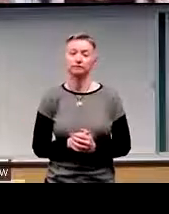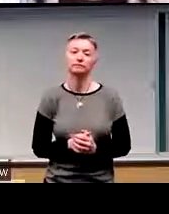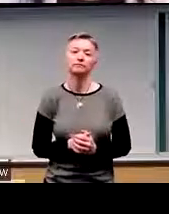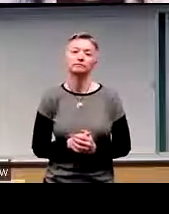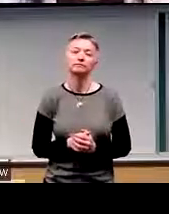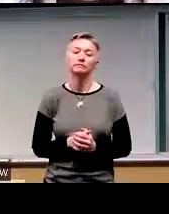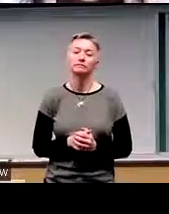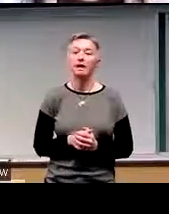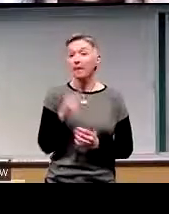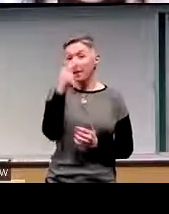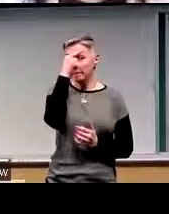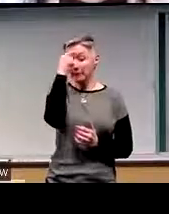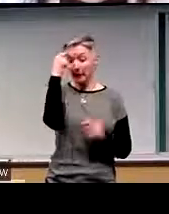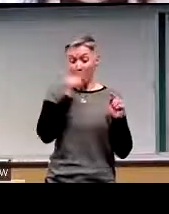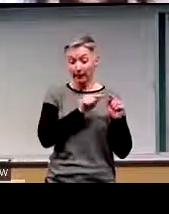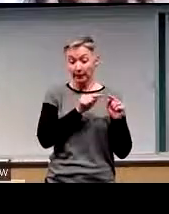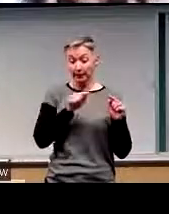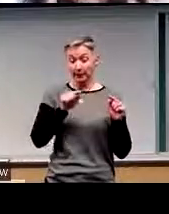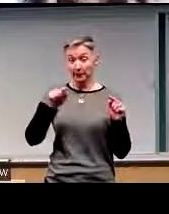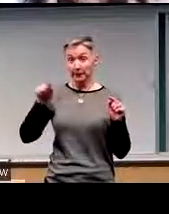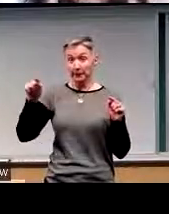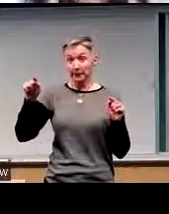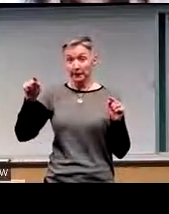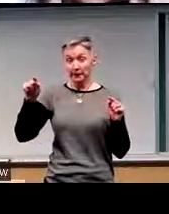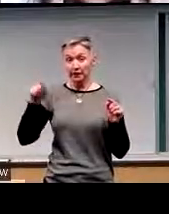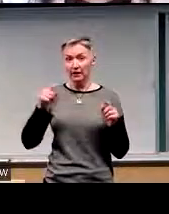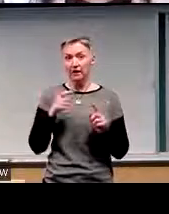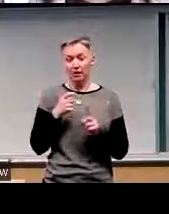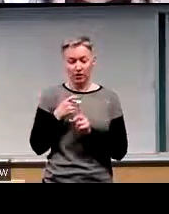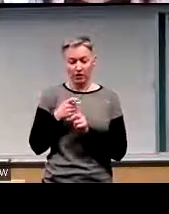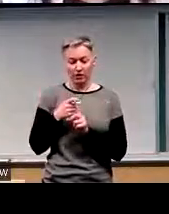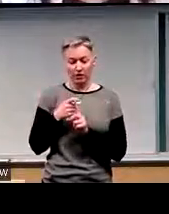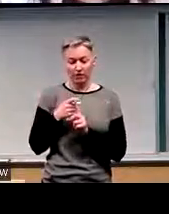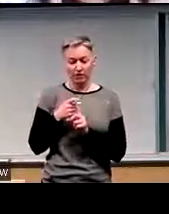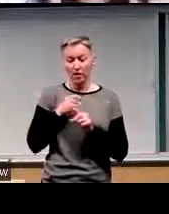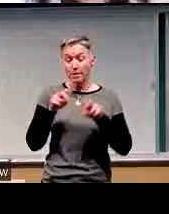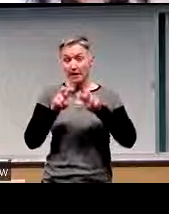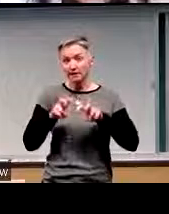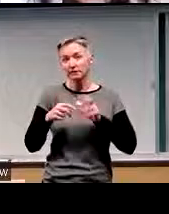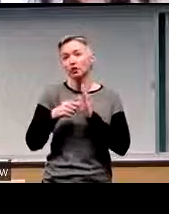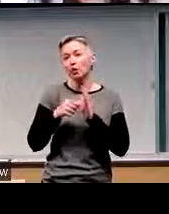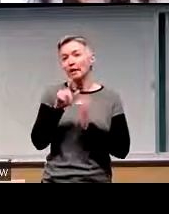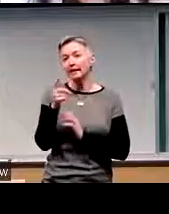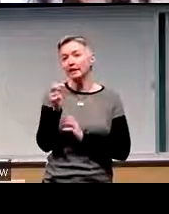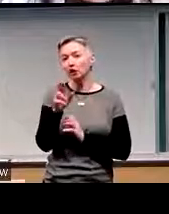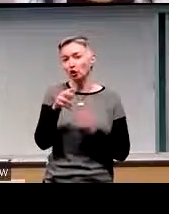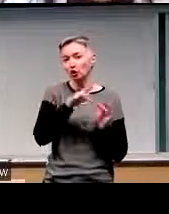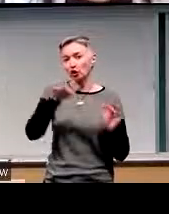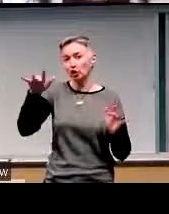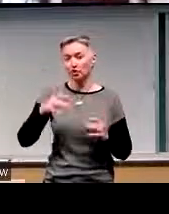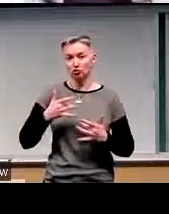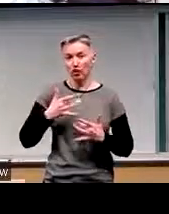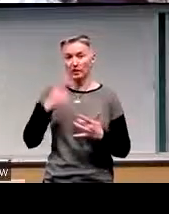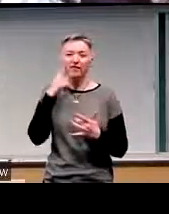The thin black line is from a join point analysis. It shows the linear trend for certain segments of the trend